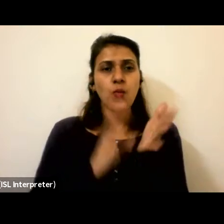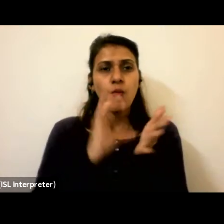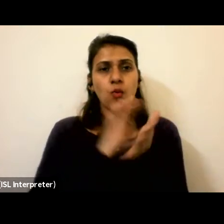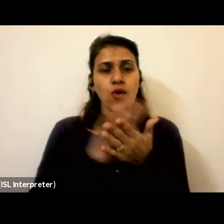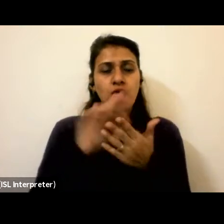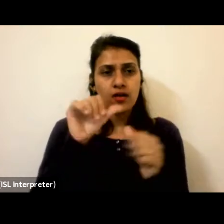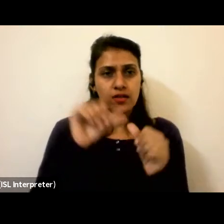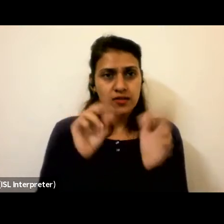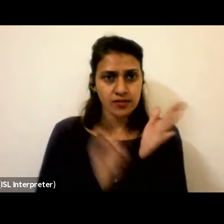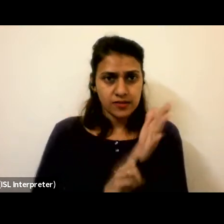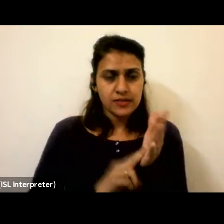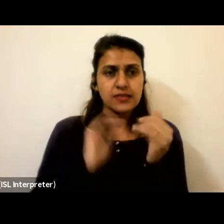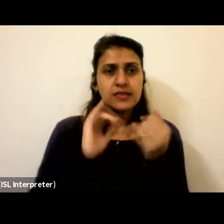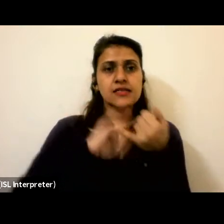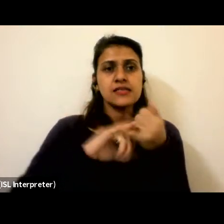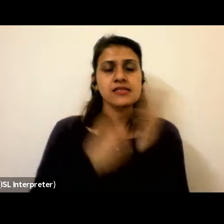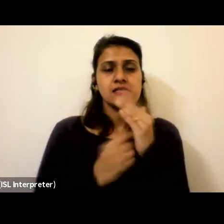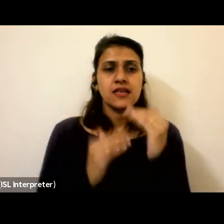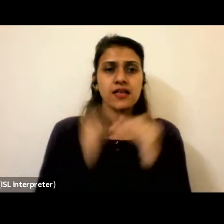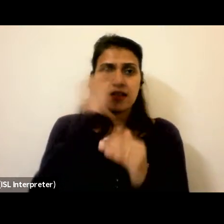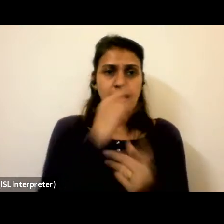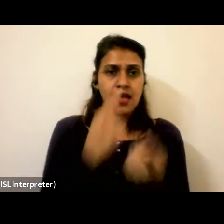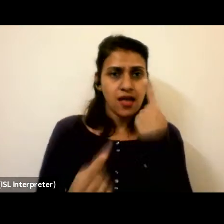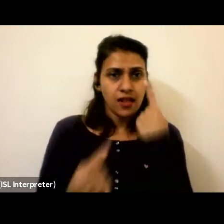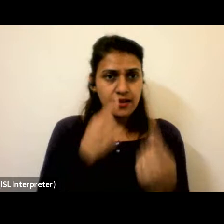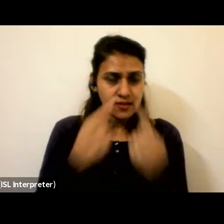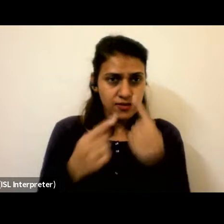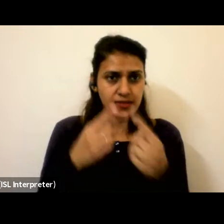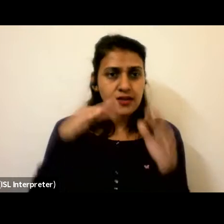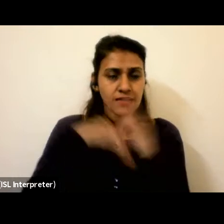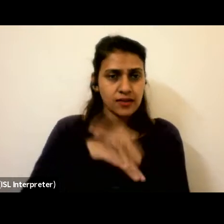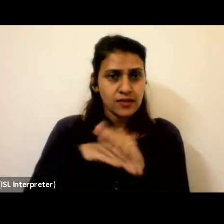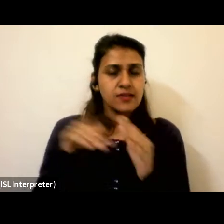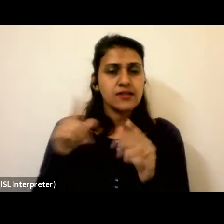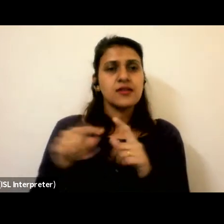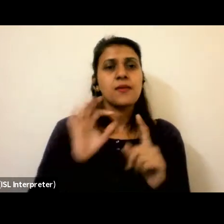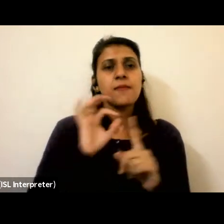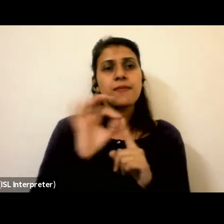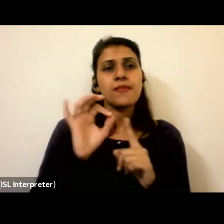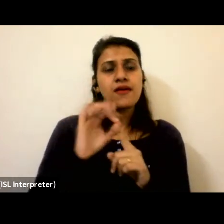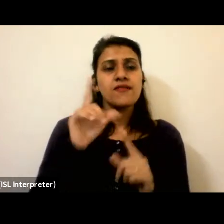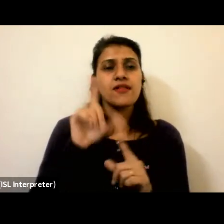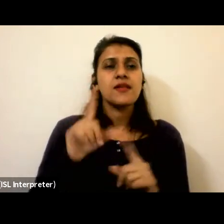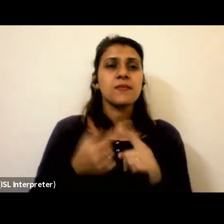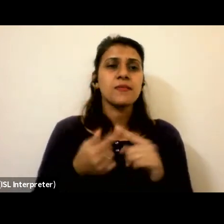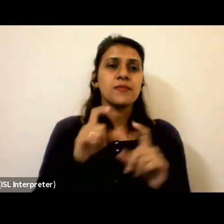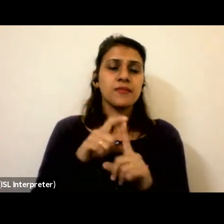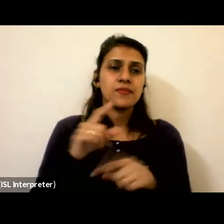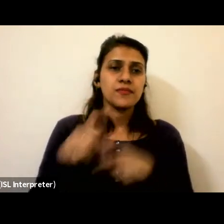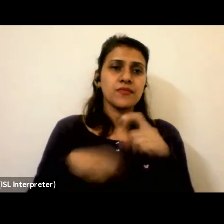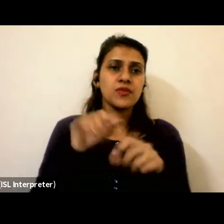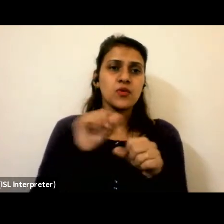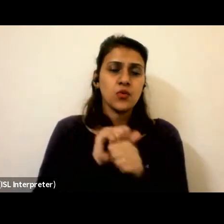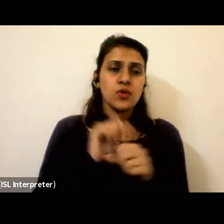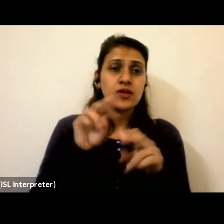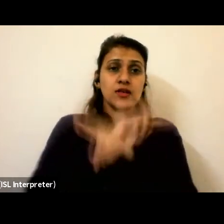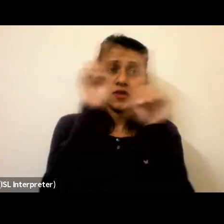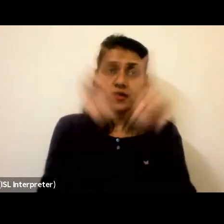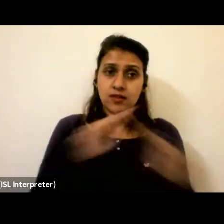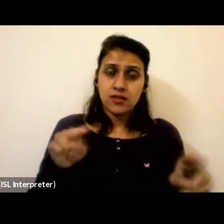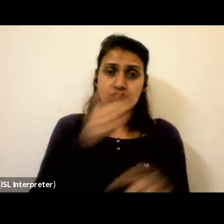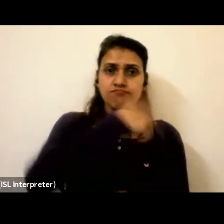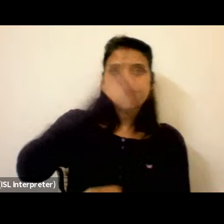Analyst, Refinitiv India Shared Services Private Limited. Ammu is an international para-badminton